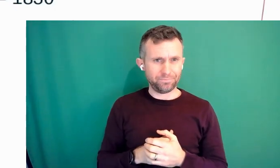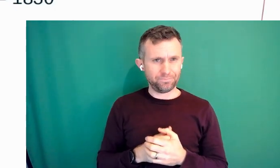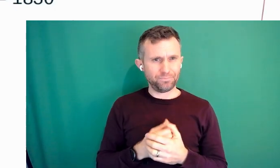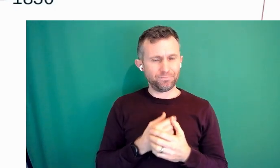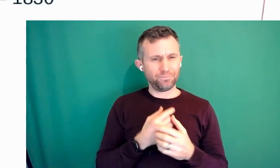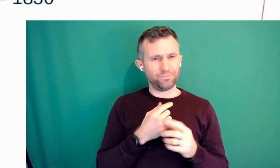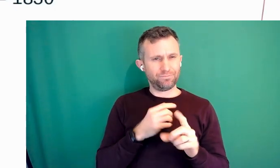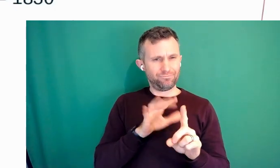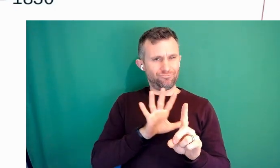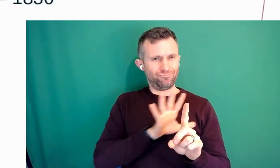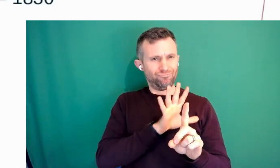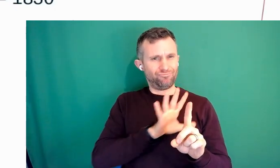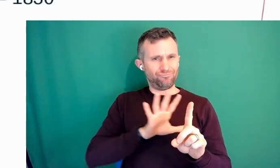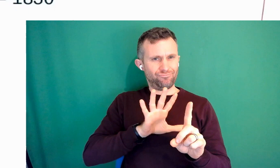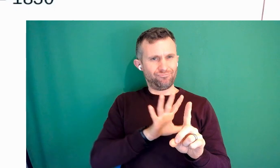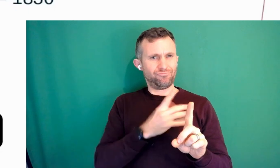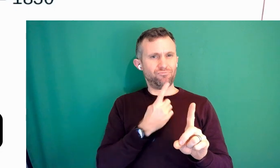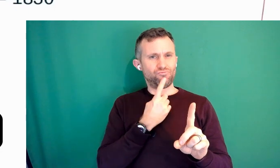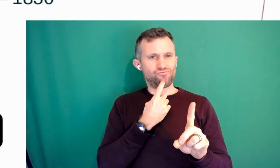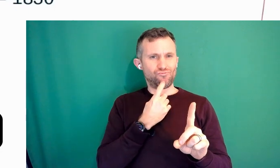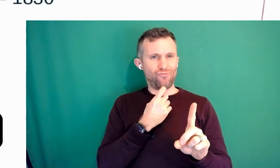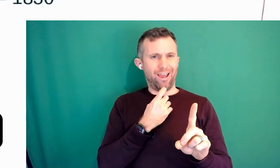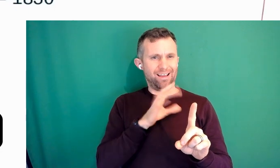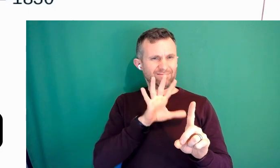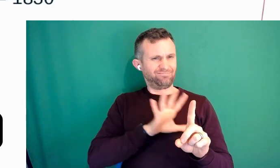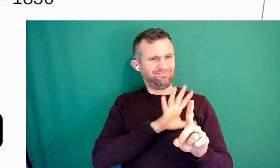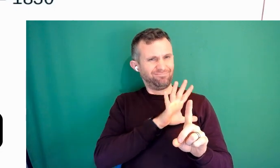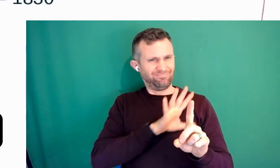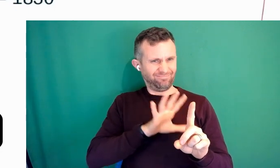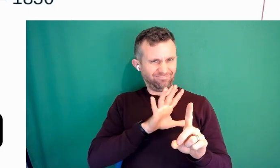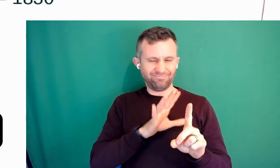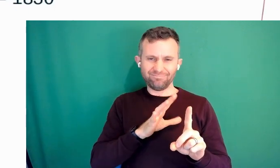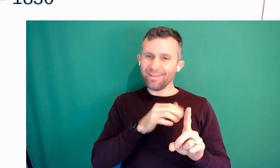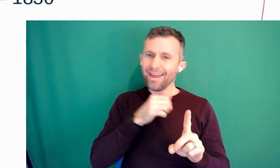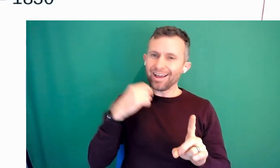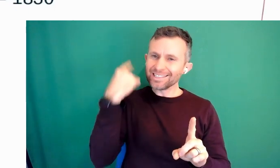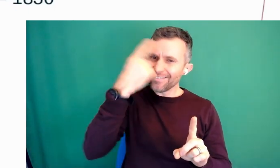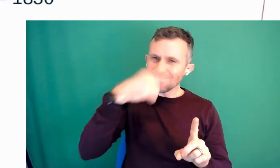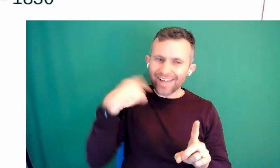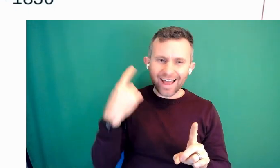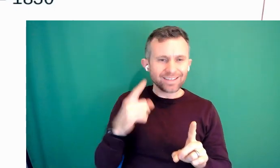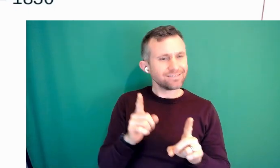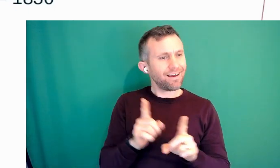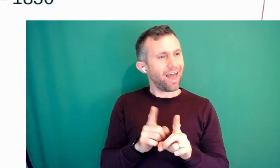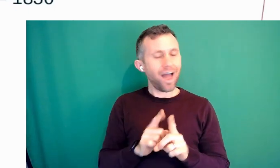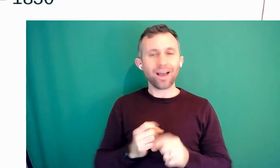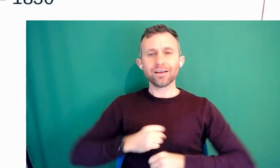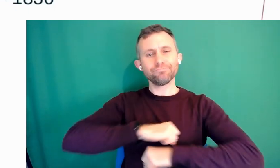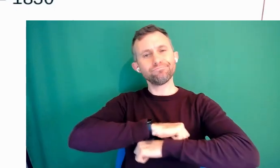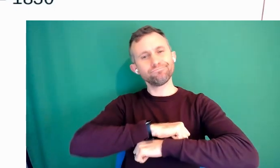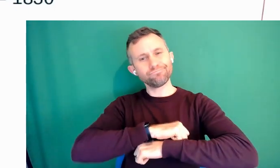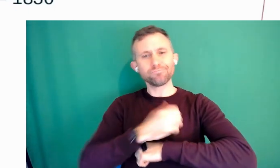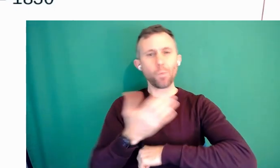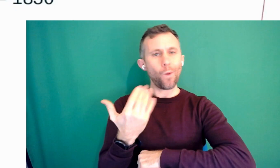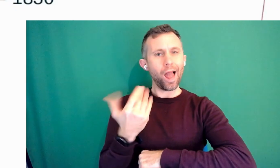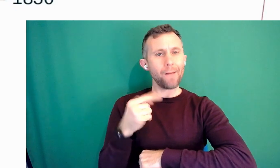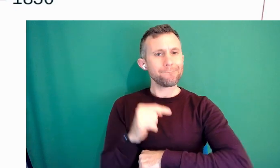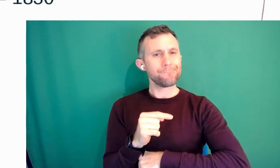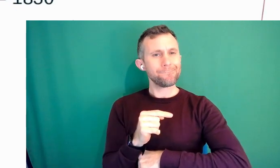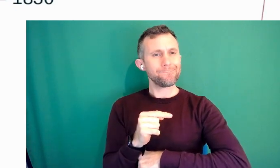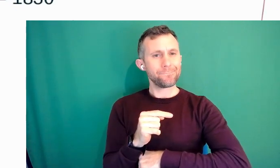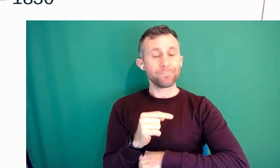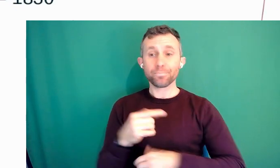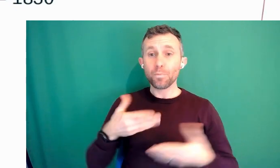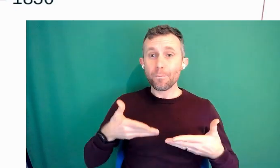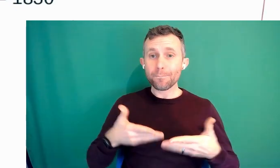sitters. Soane is also wearing a hint of rouge on his cheeks and lips, and his real white hair was covered by a brown